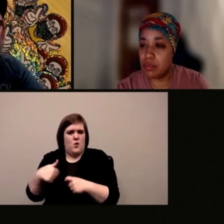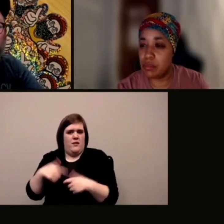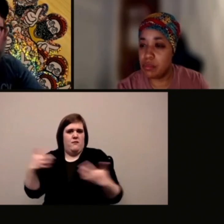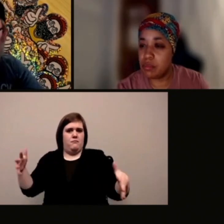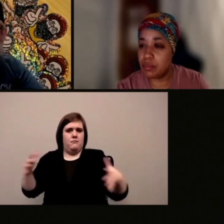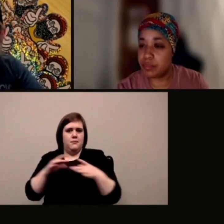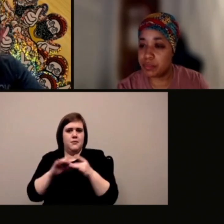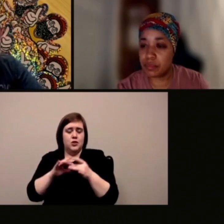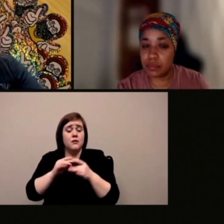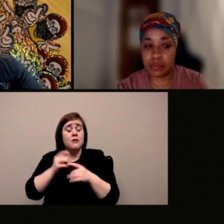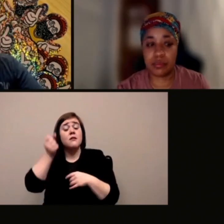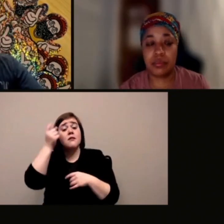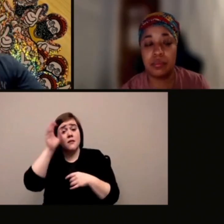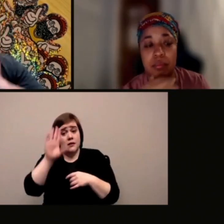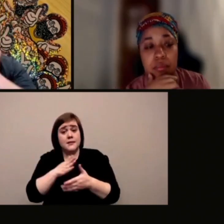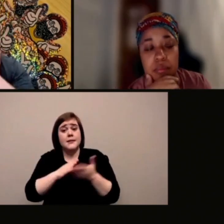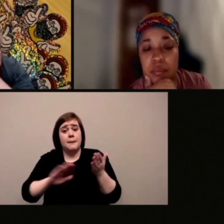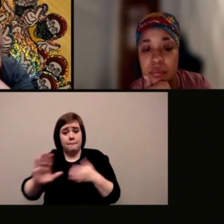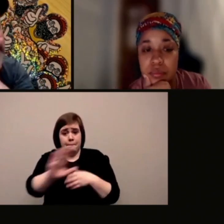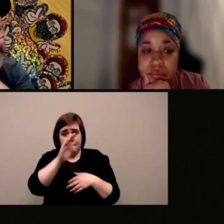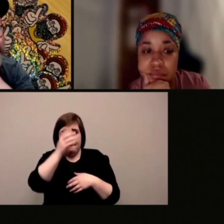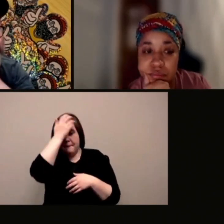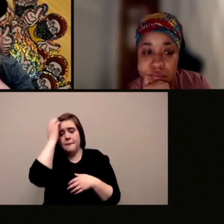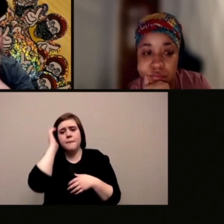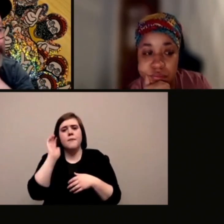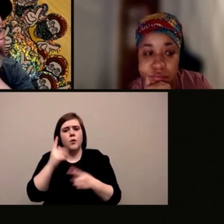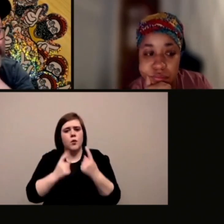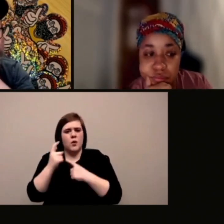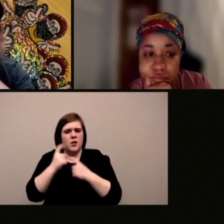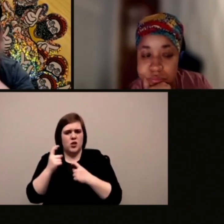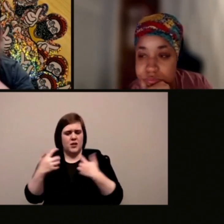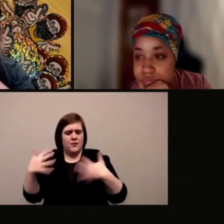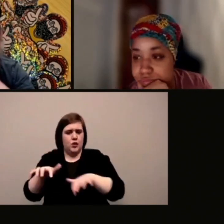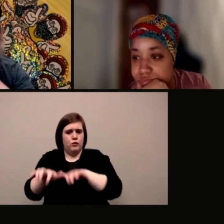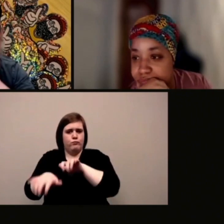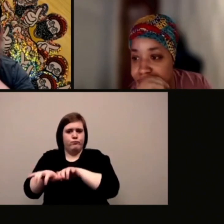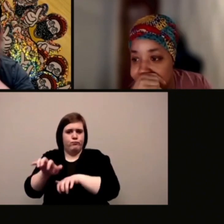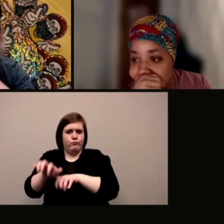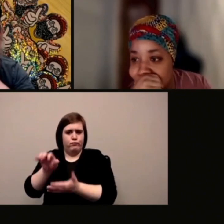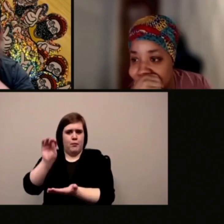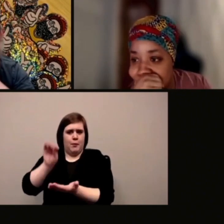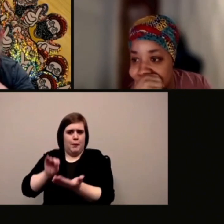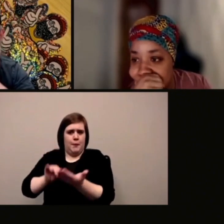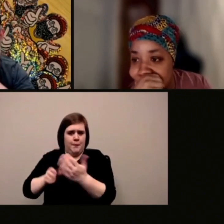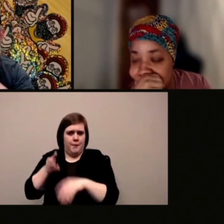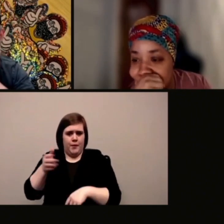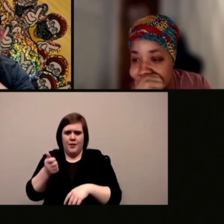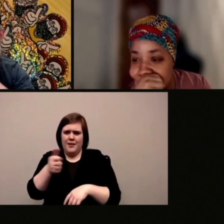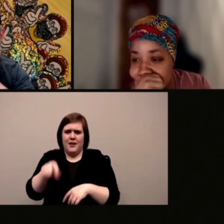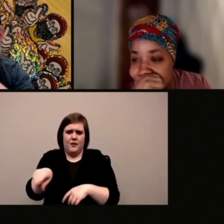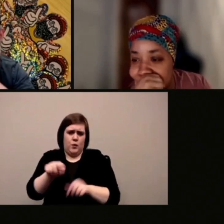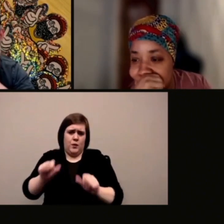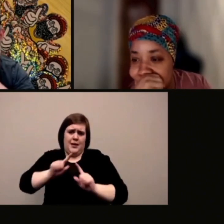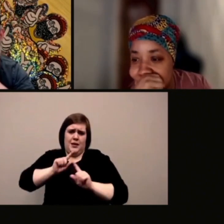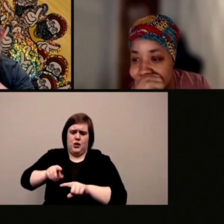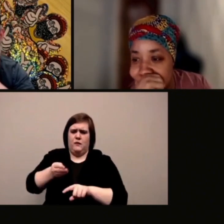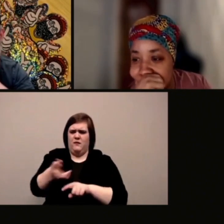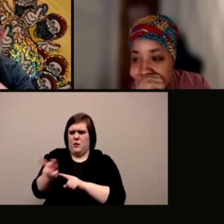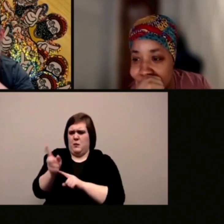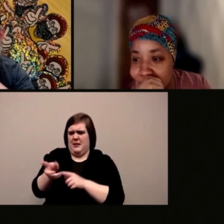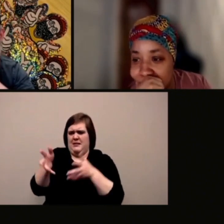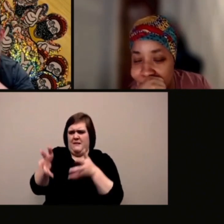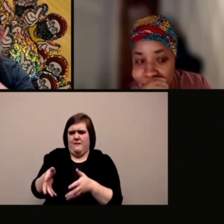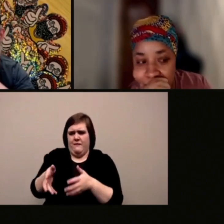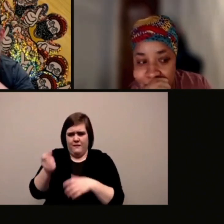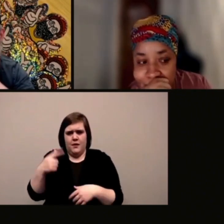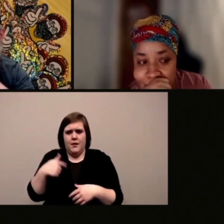Now, some of the questions that you all dropped in the chat, and any of you can answer, we still have a few minutes, is how do you deal